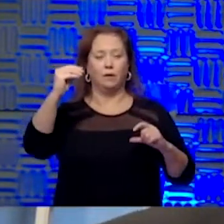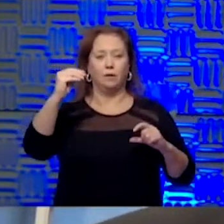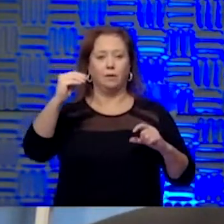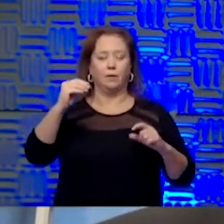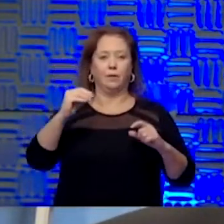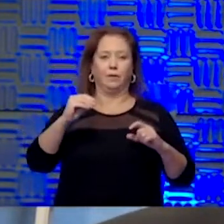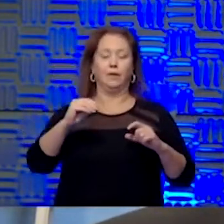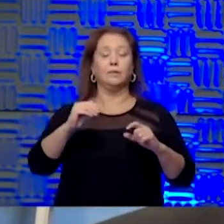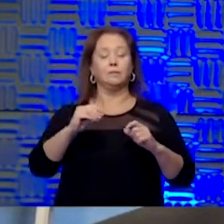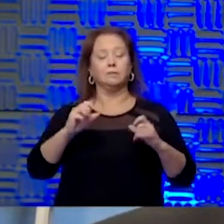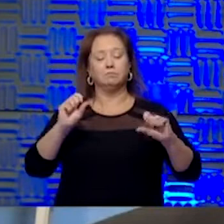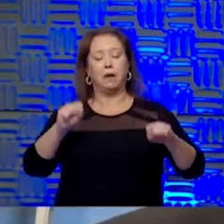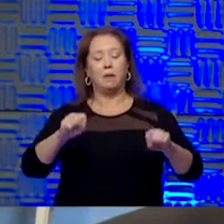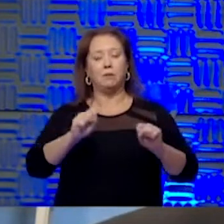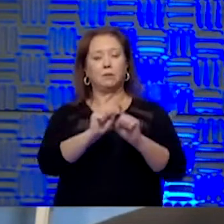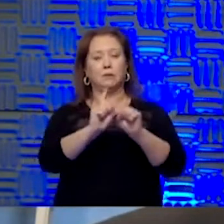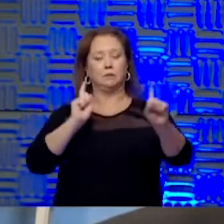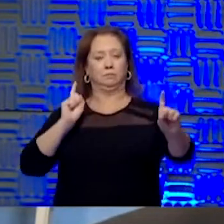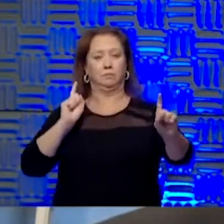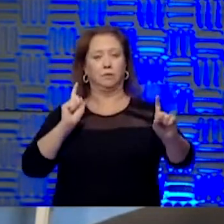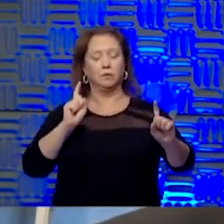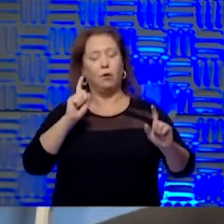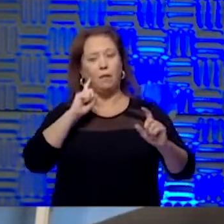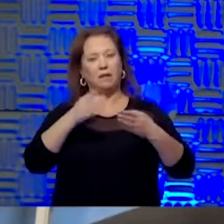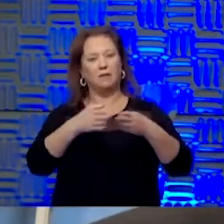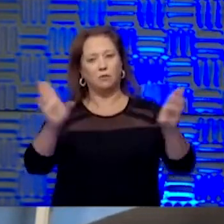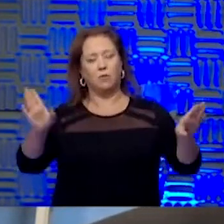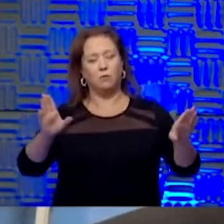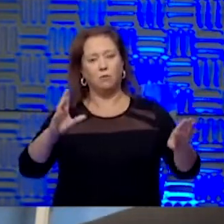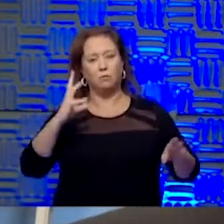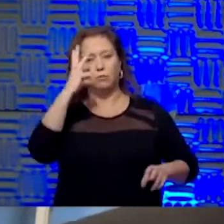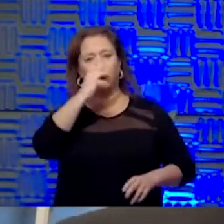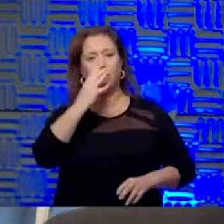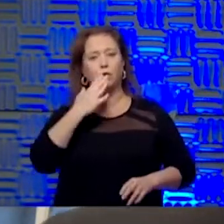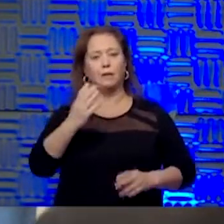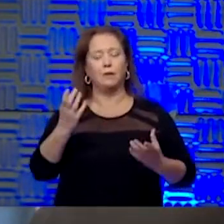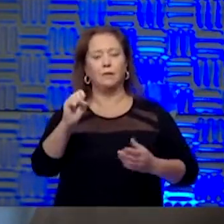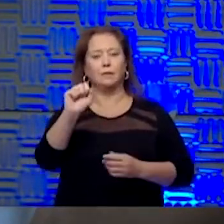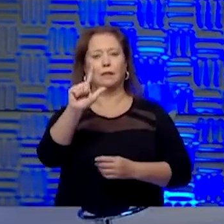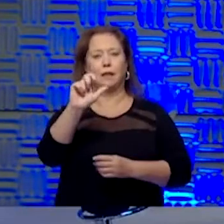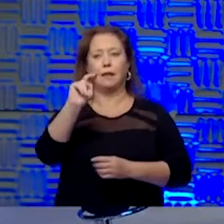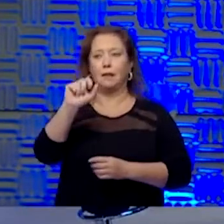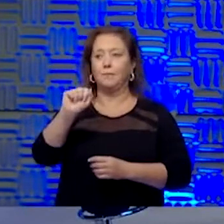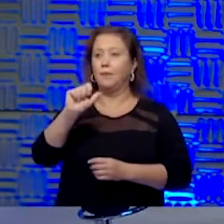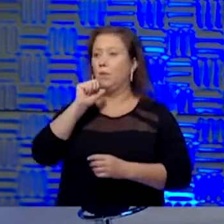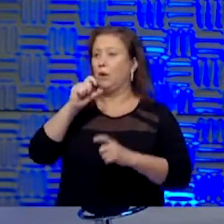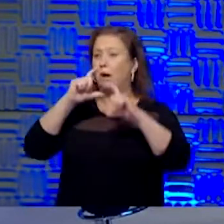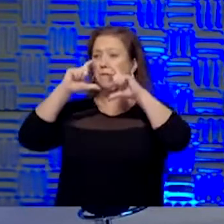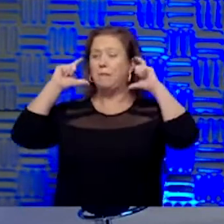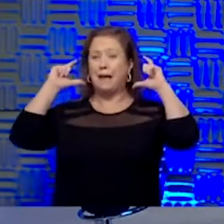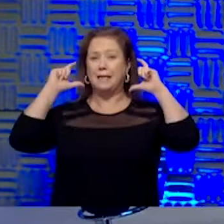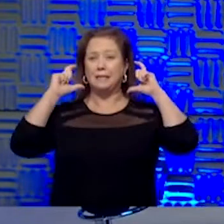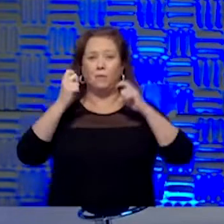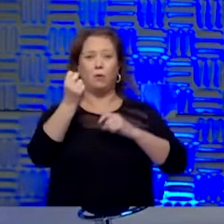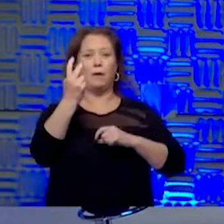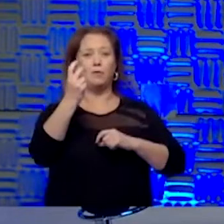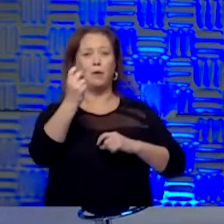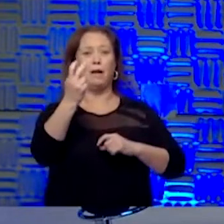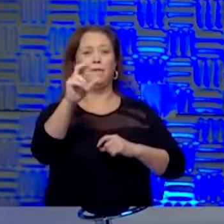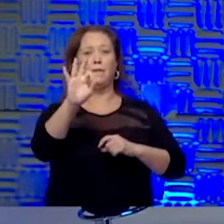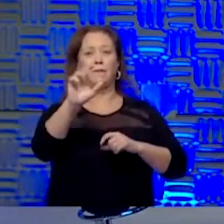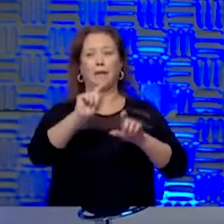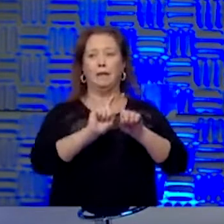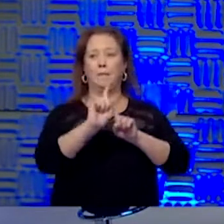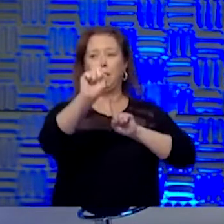maintain that 6-foot separation. So overall, I think doing well. We don't have masks on in the studio because Dan and I are about 12 feet apart right